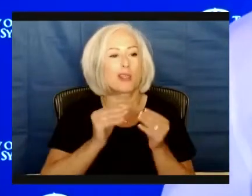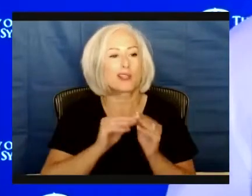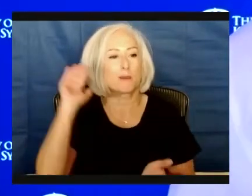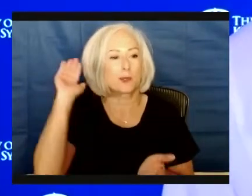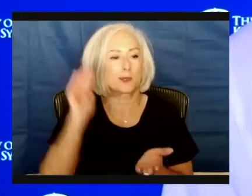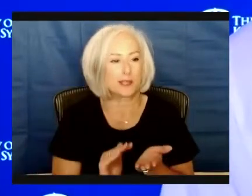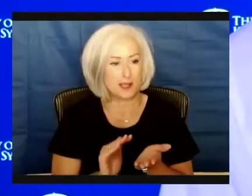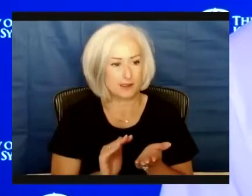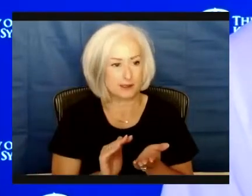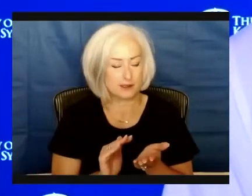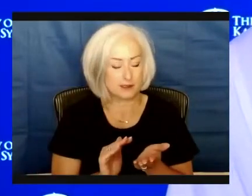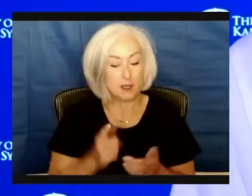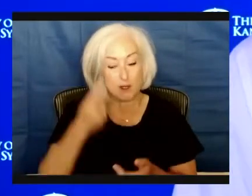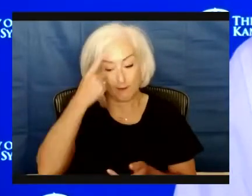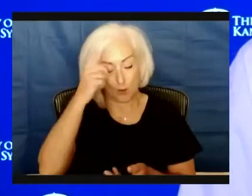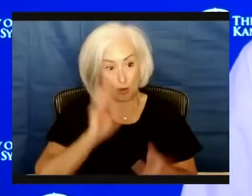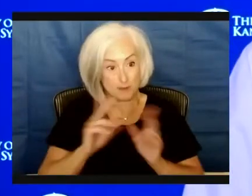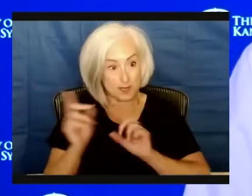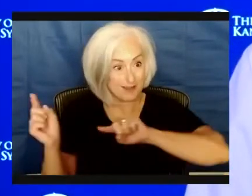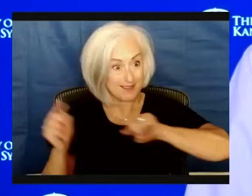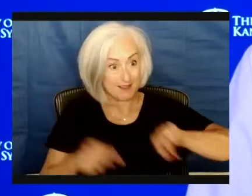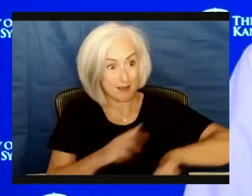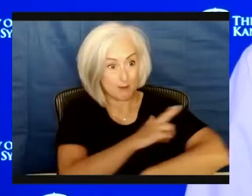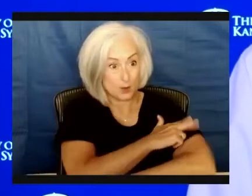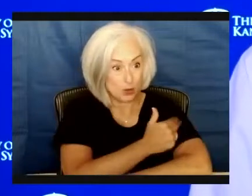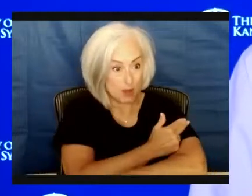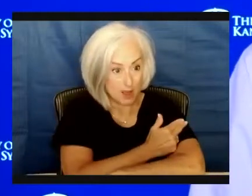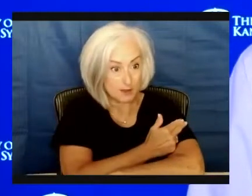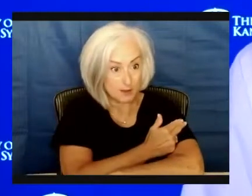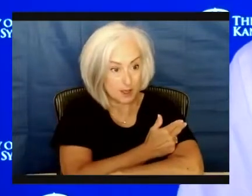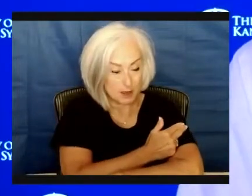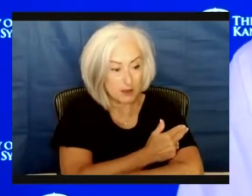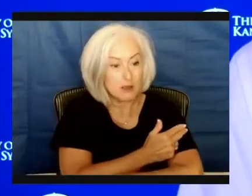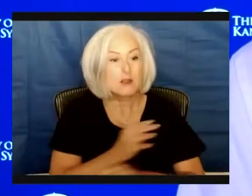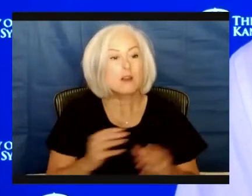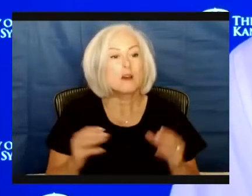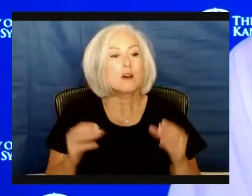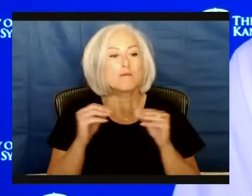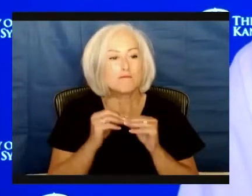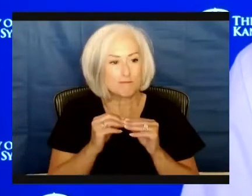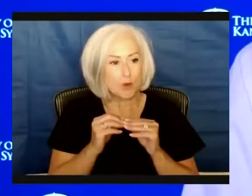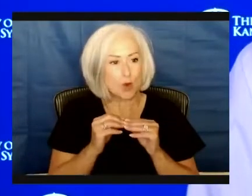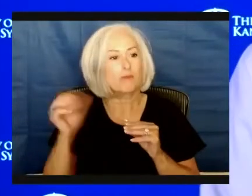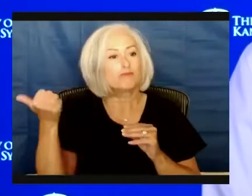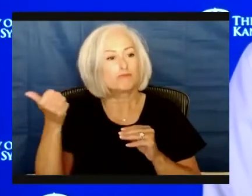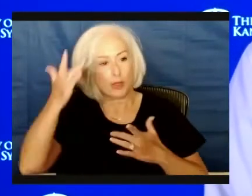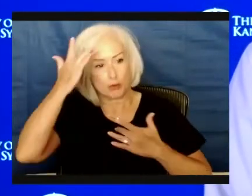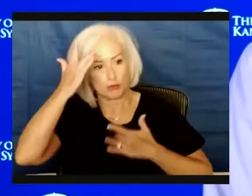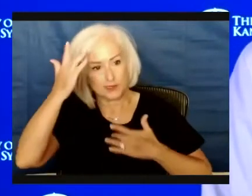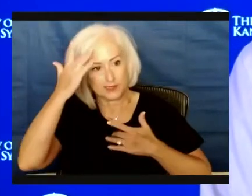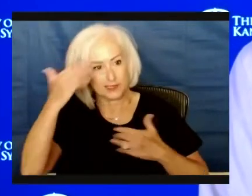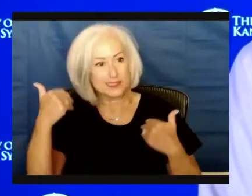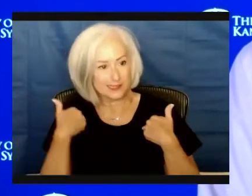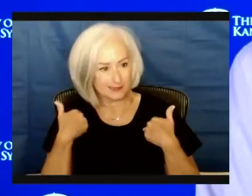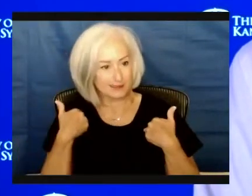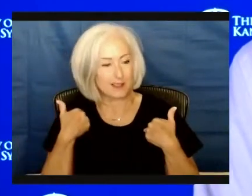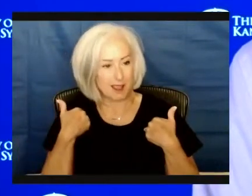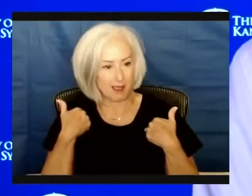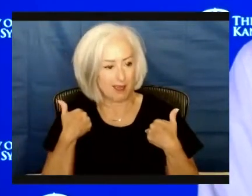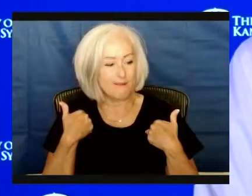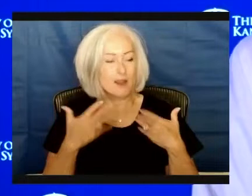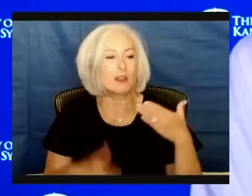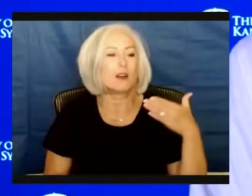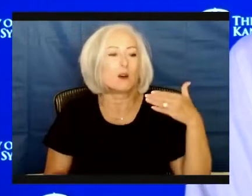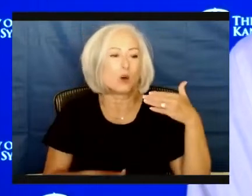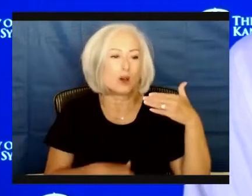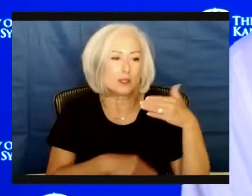in and have more progressive disease do tend to be those people with those comorbid conditions or those risk factors such as